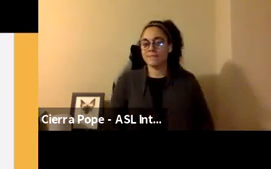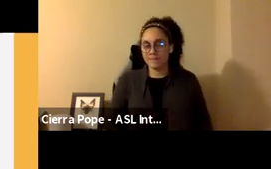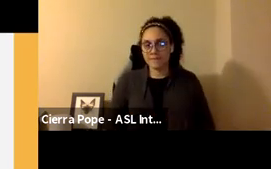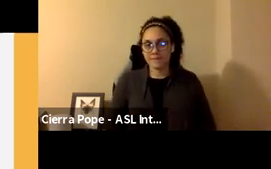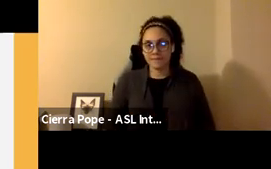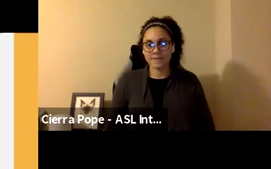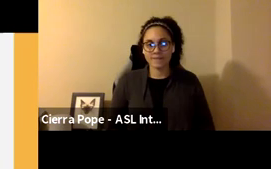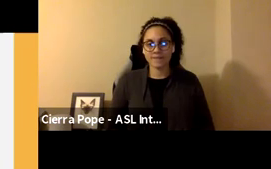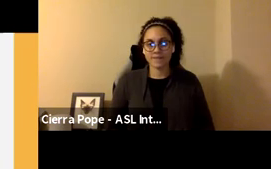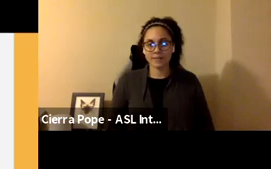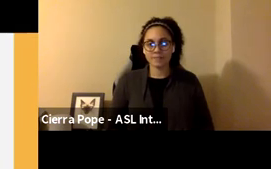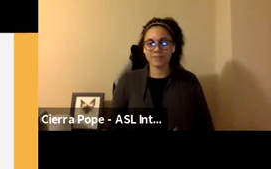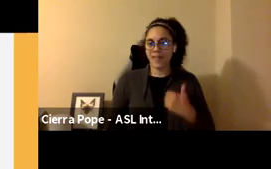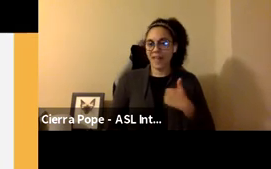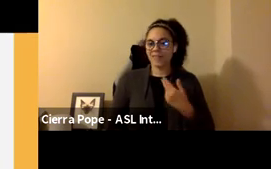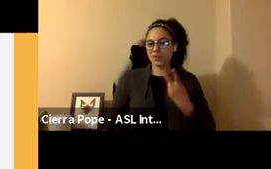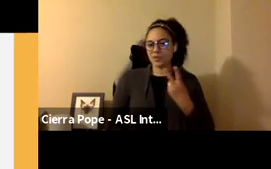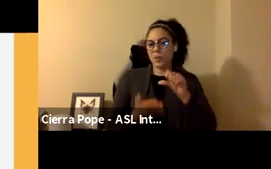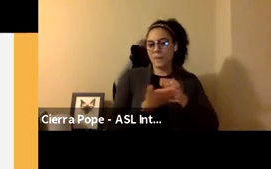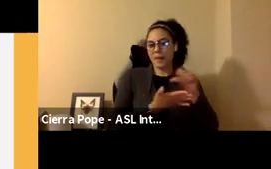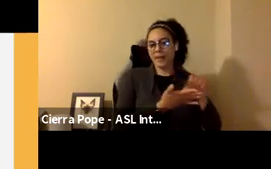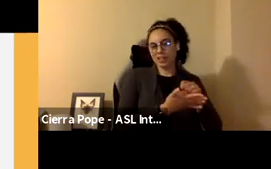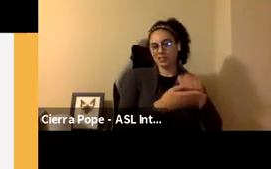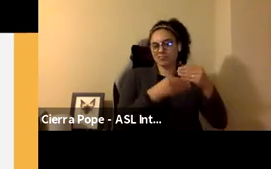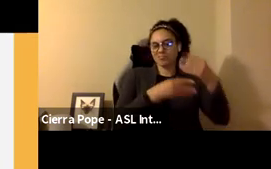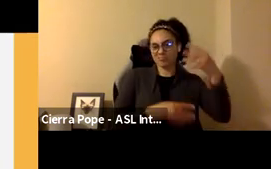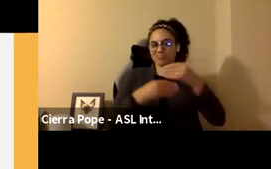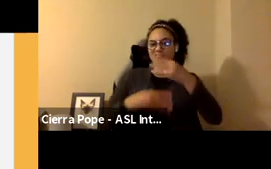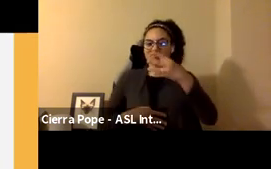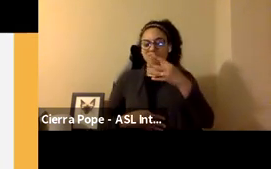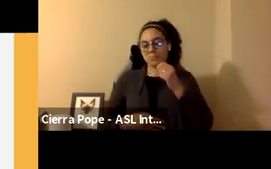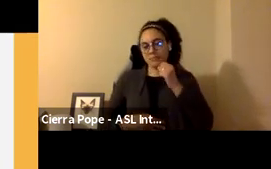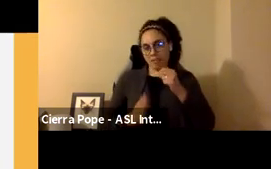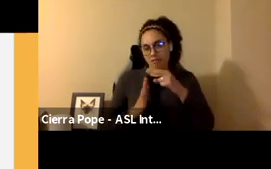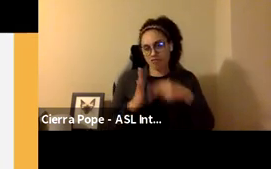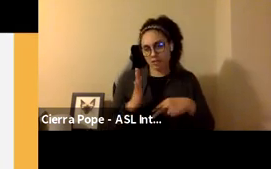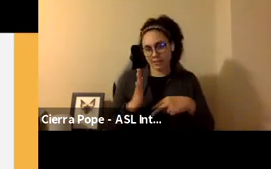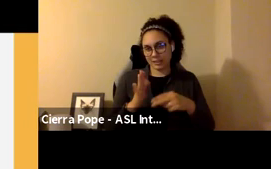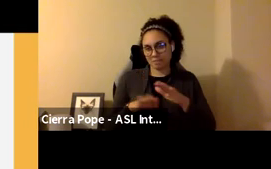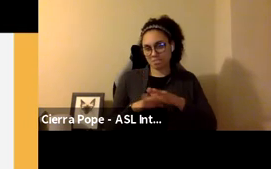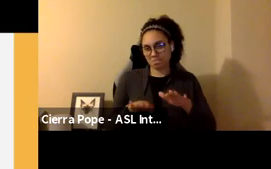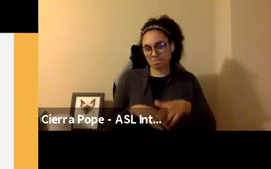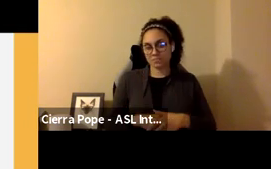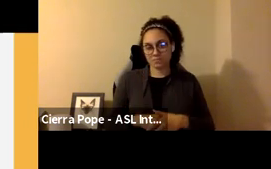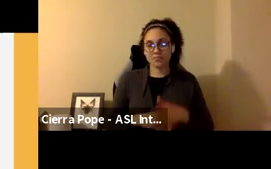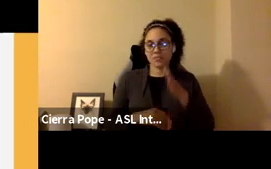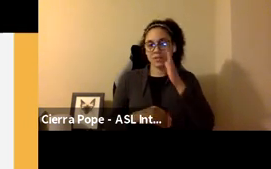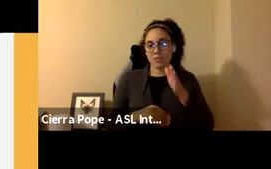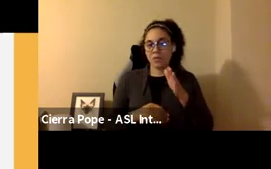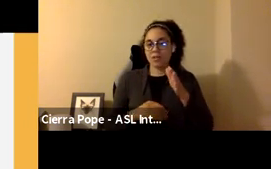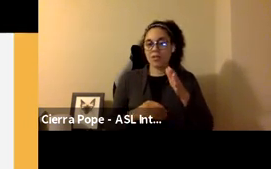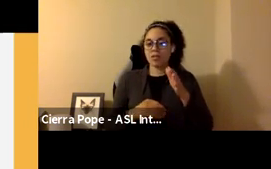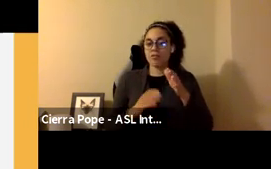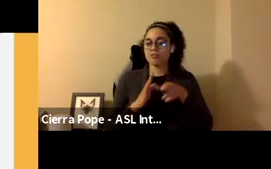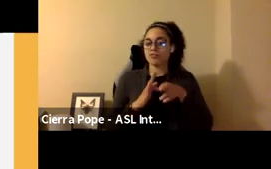I have 2 pages of them. I don't want to read them to you, but I'll go over some specifically